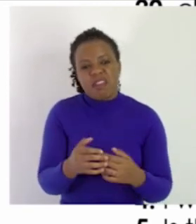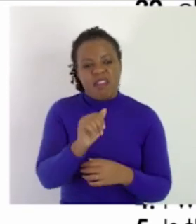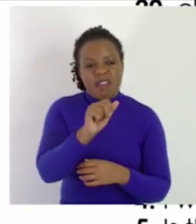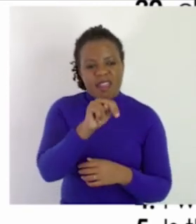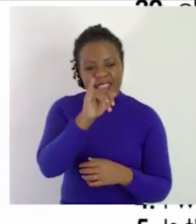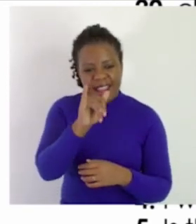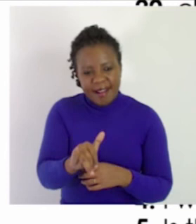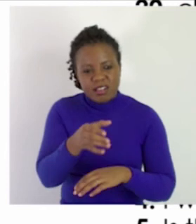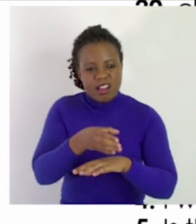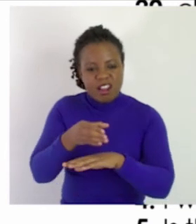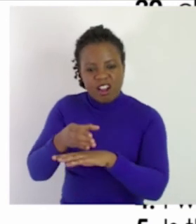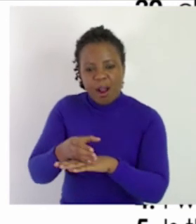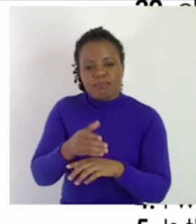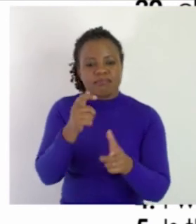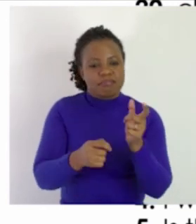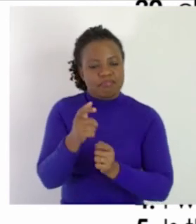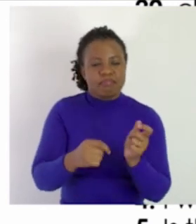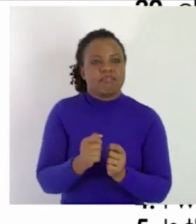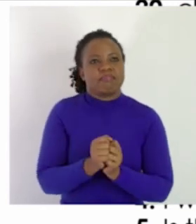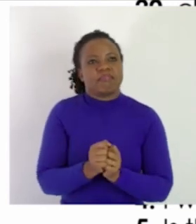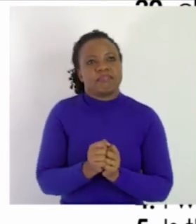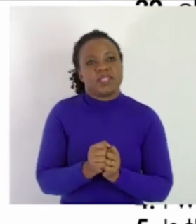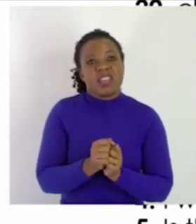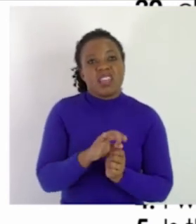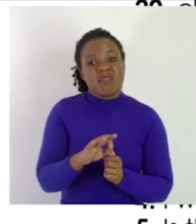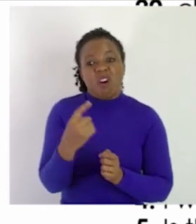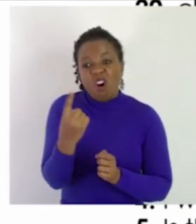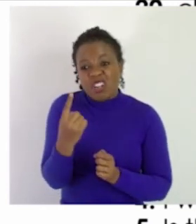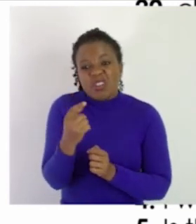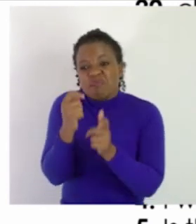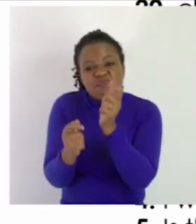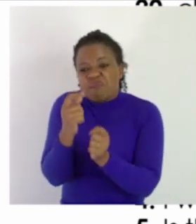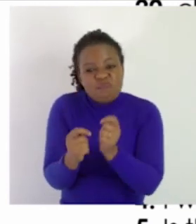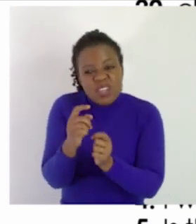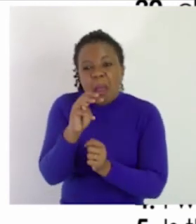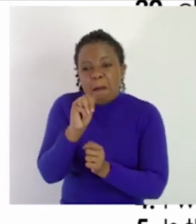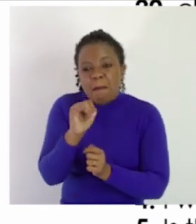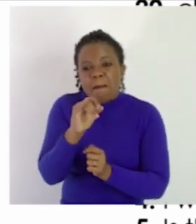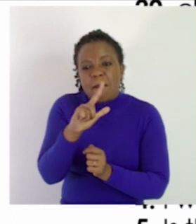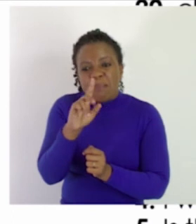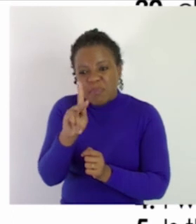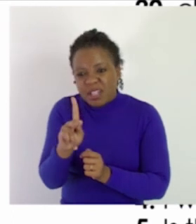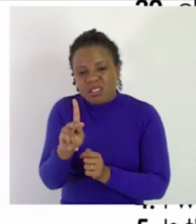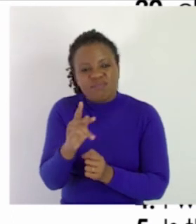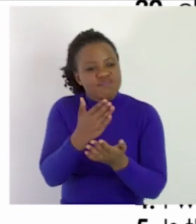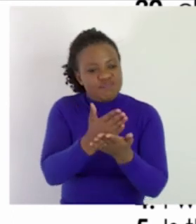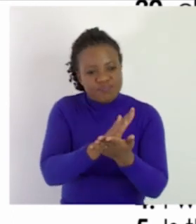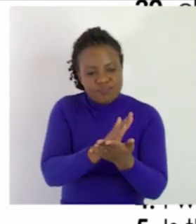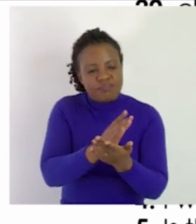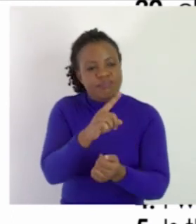milk. If it's not in a container, if it's simply milk, you say some